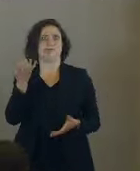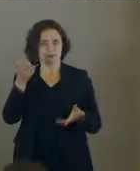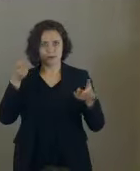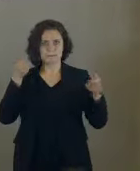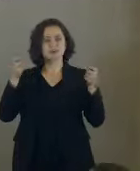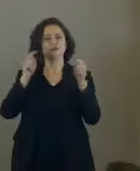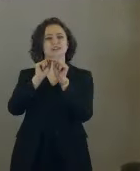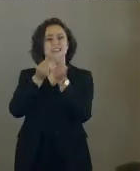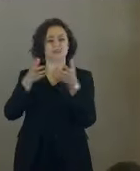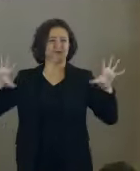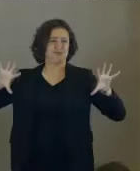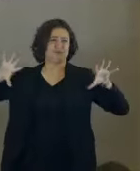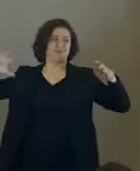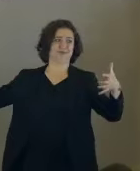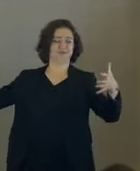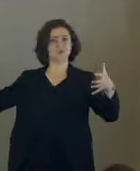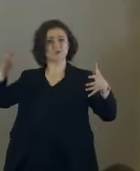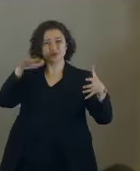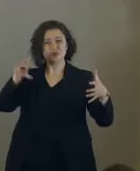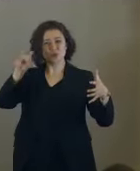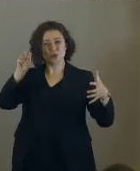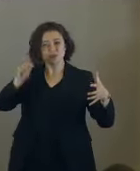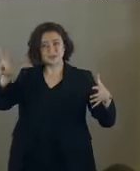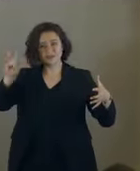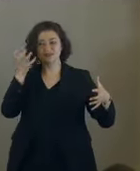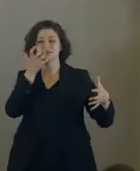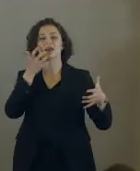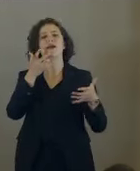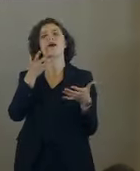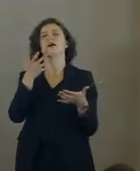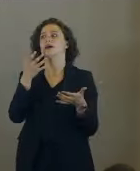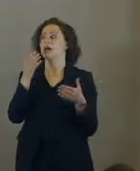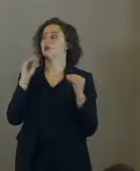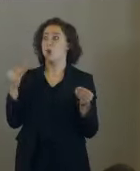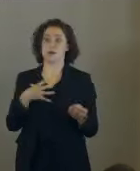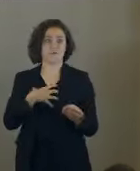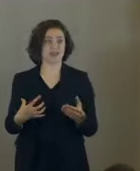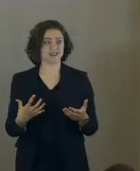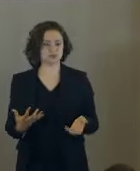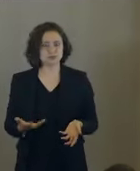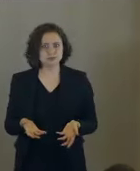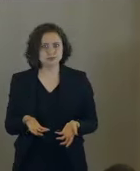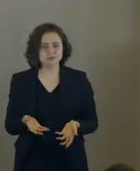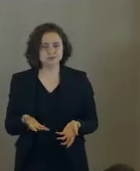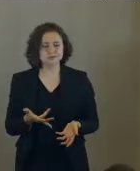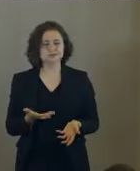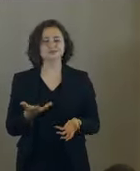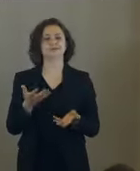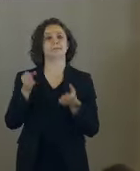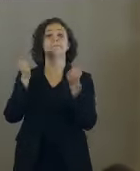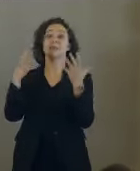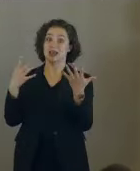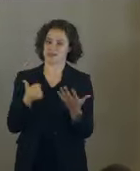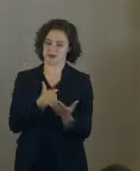a team of that magnitude and not getting any complaints. We've many of us